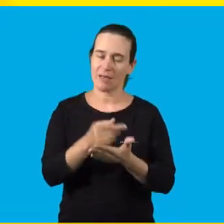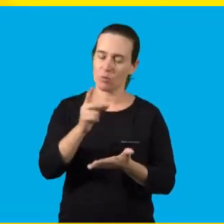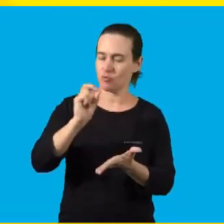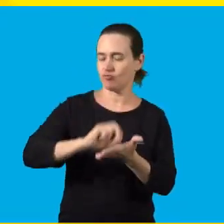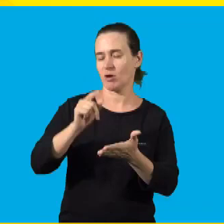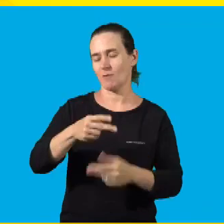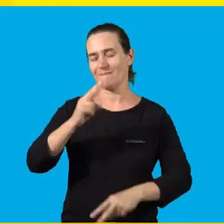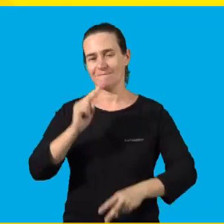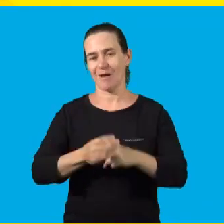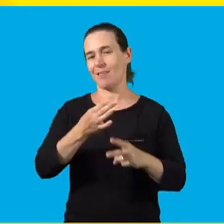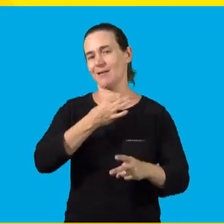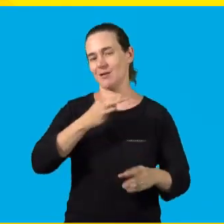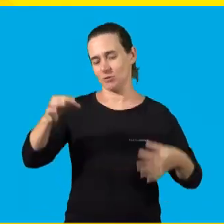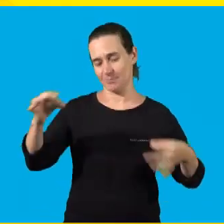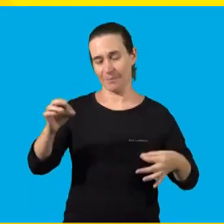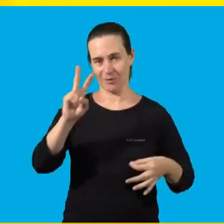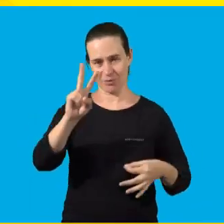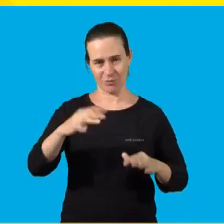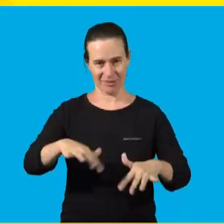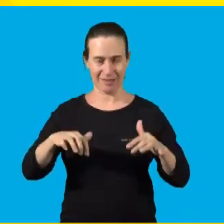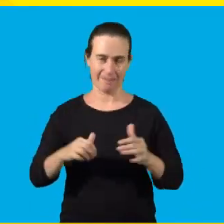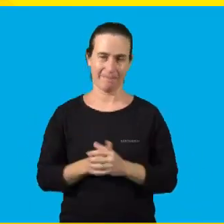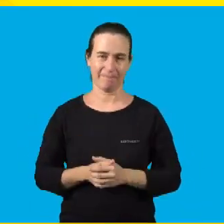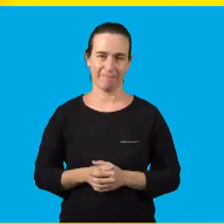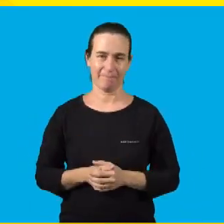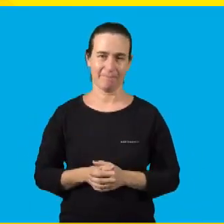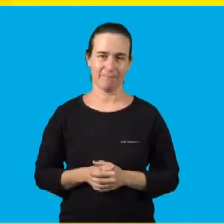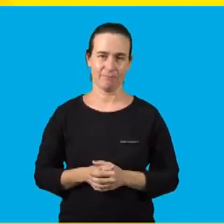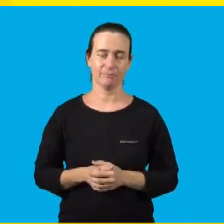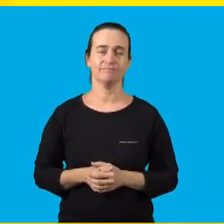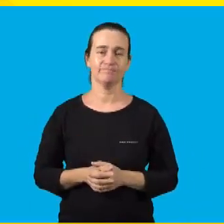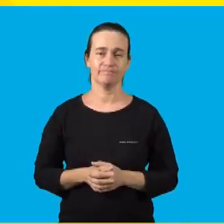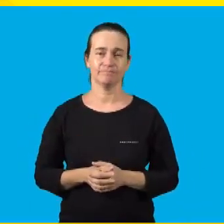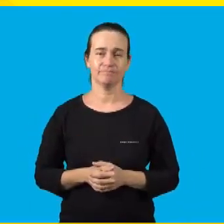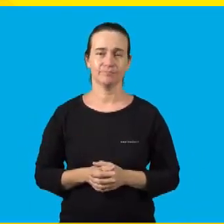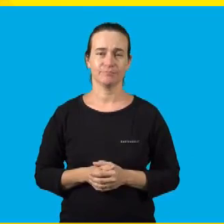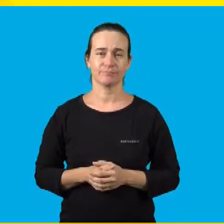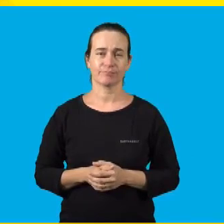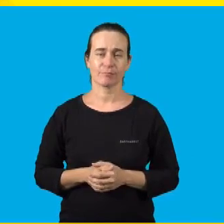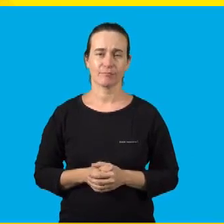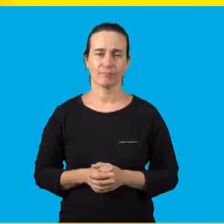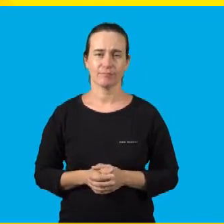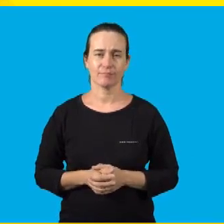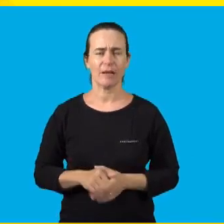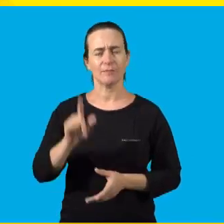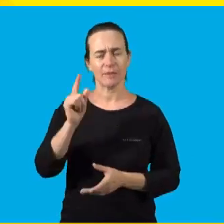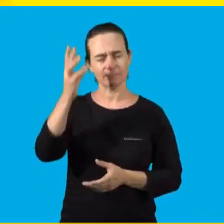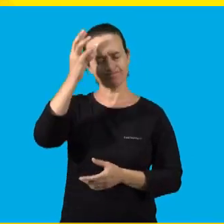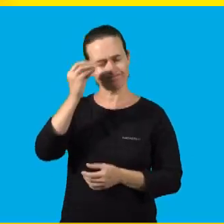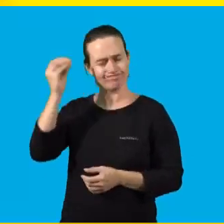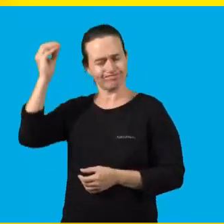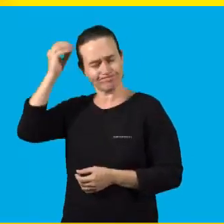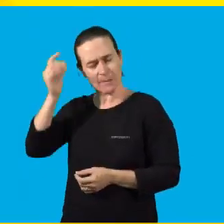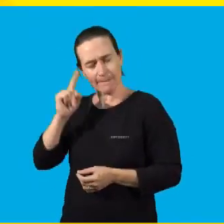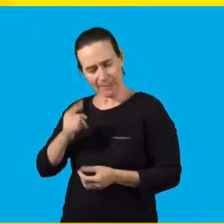your final English Paper 2 examination. Please remember to thoroughly and conscientiously